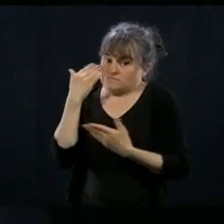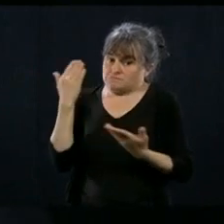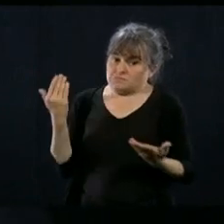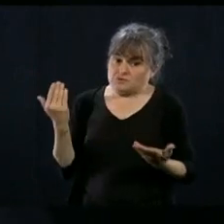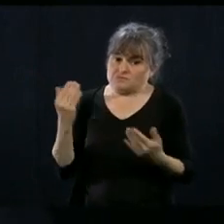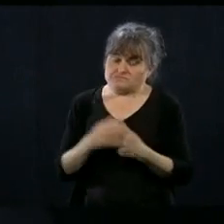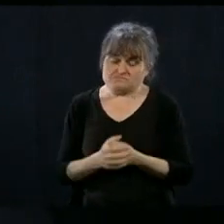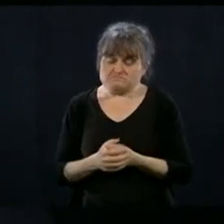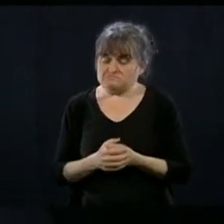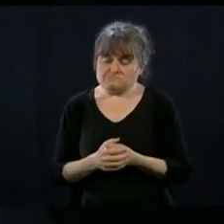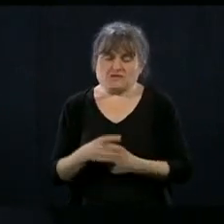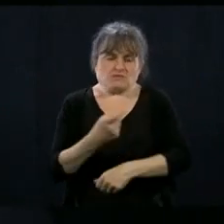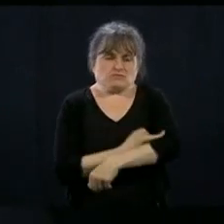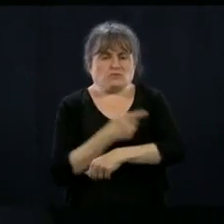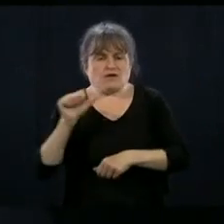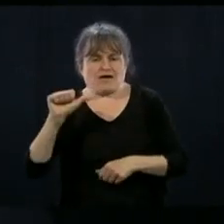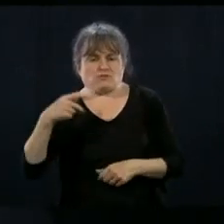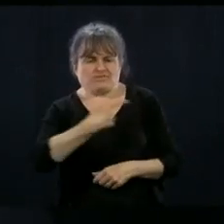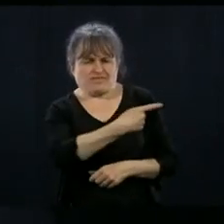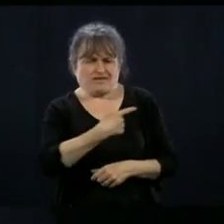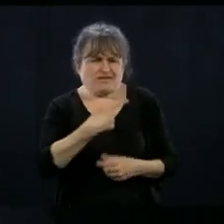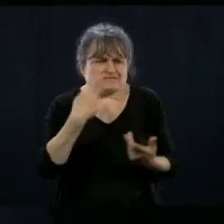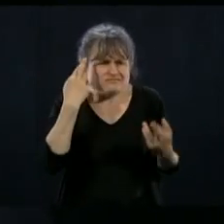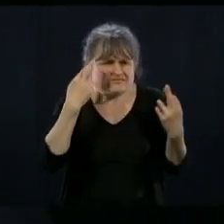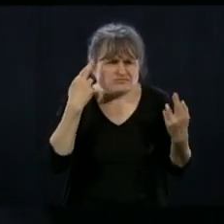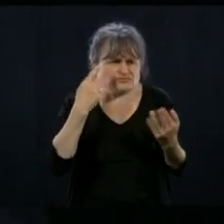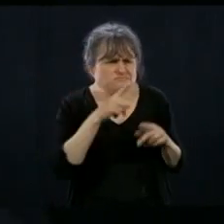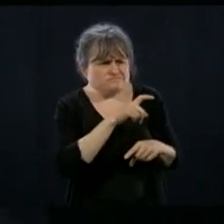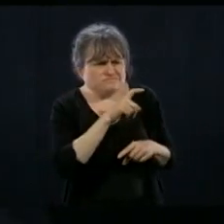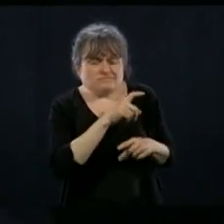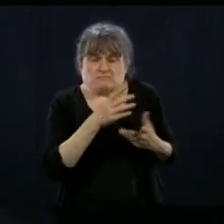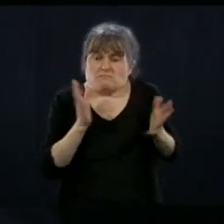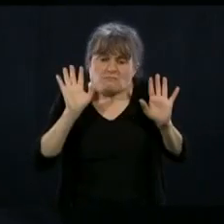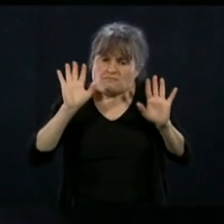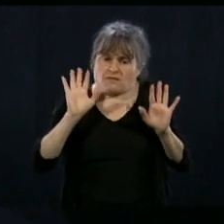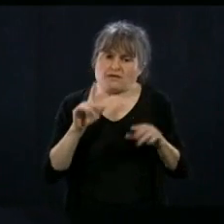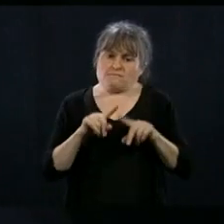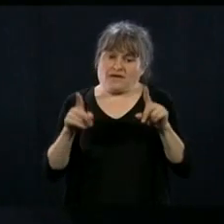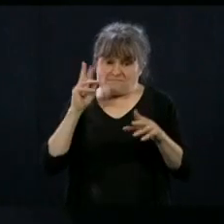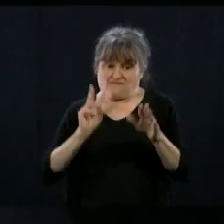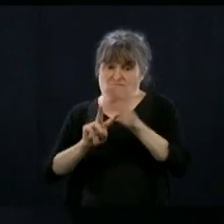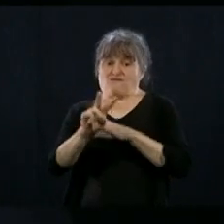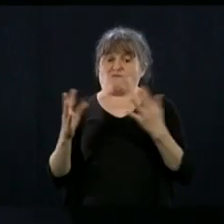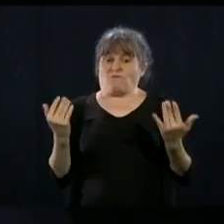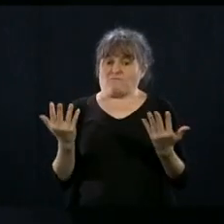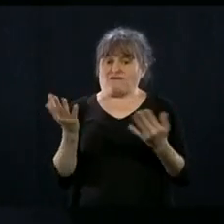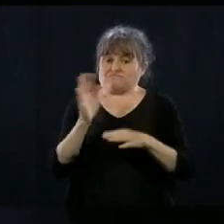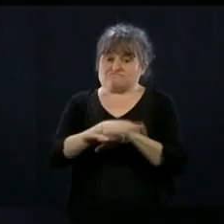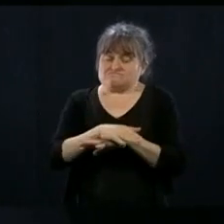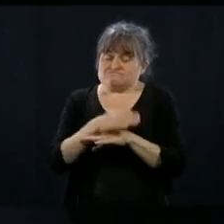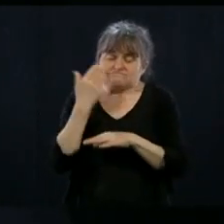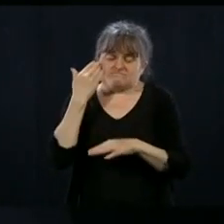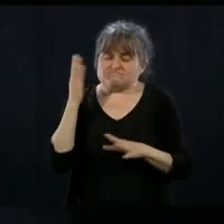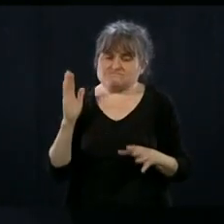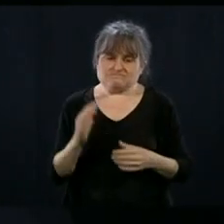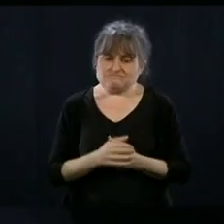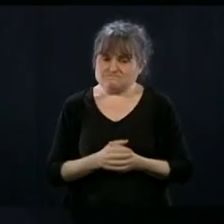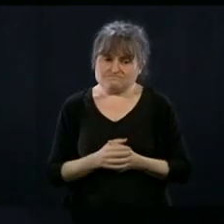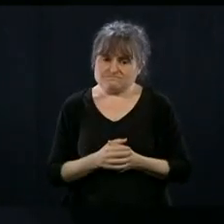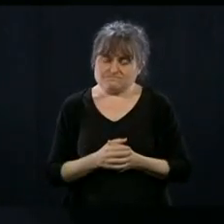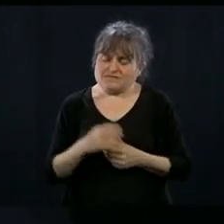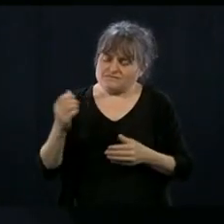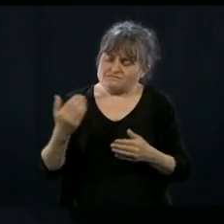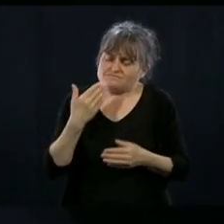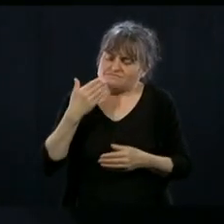ratio. I've tried to do that with Dr. Arruda, but it is very difficult to predict. But what we can predict, unfortunately, is that there